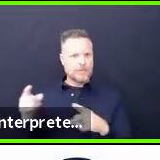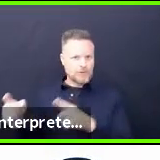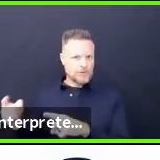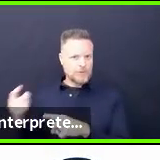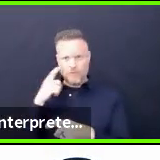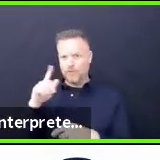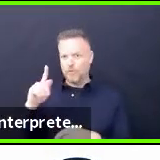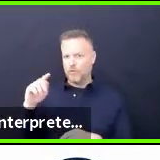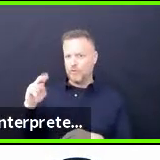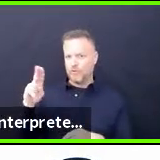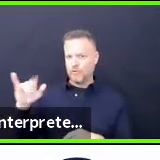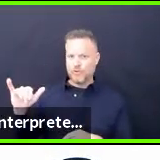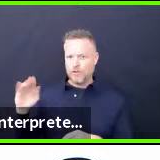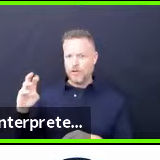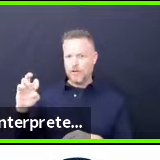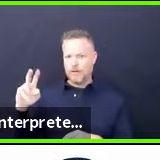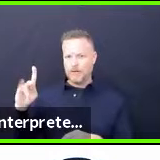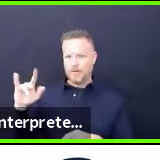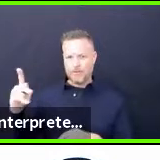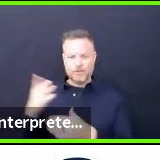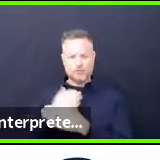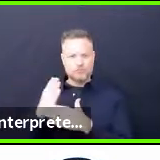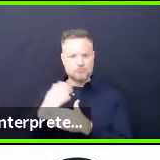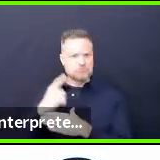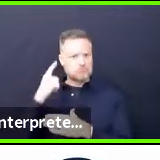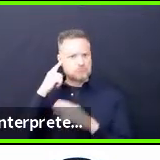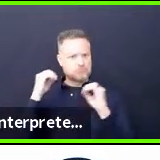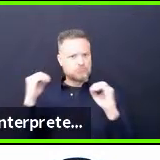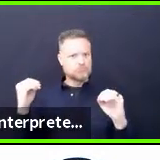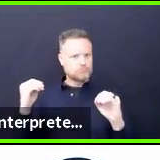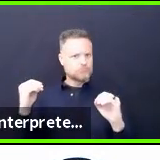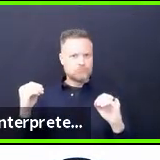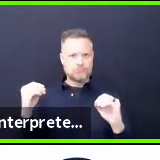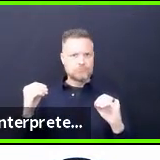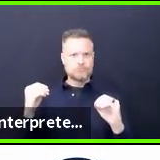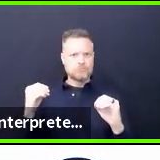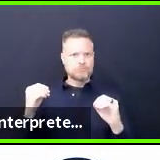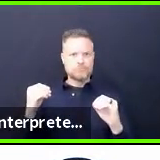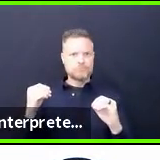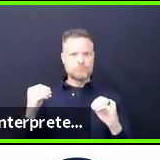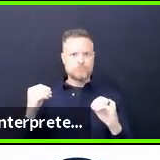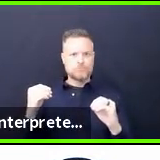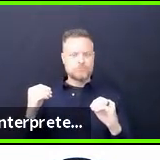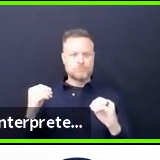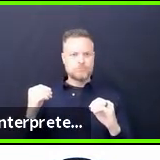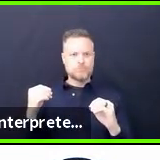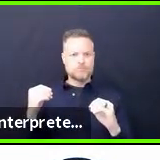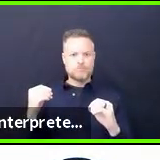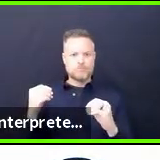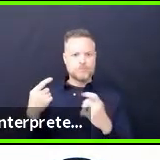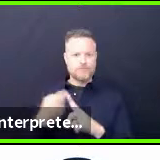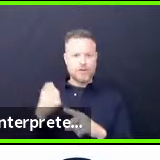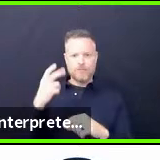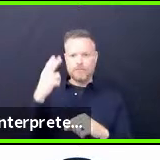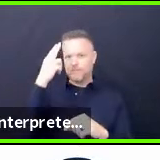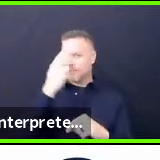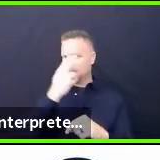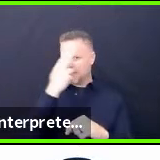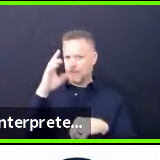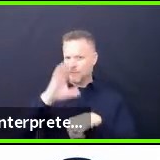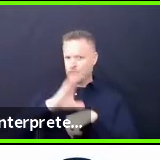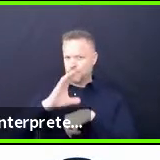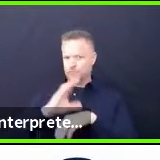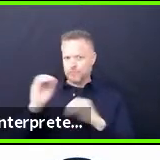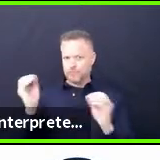Tony and Broderick have shared with us, but I didn't hear a saint anything in that group in terms of the Catholic